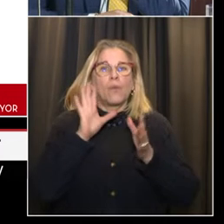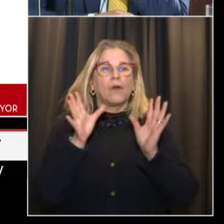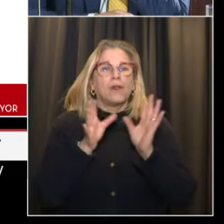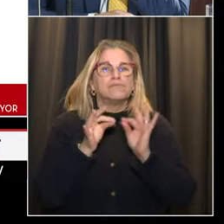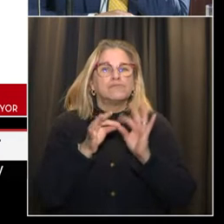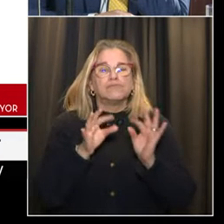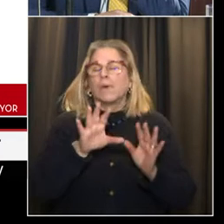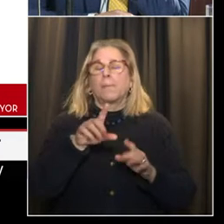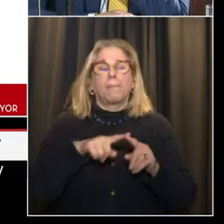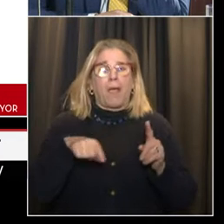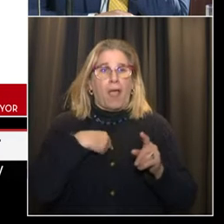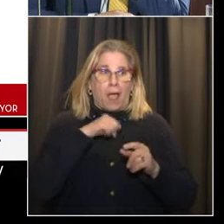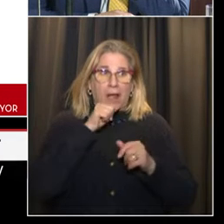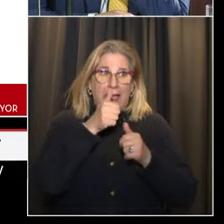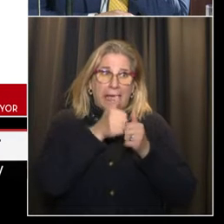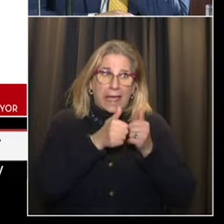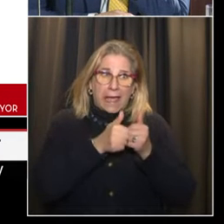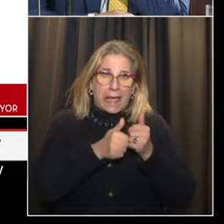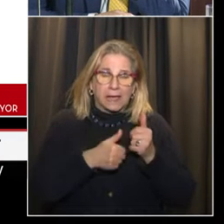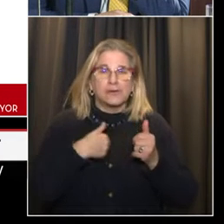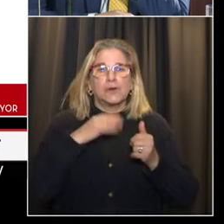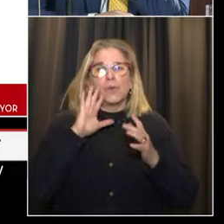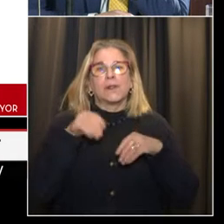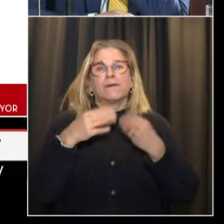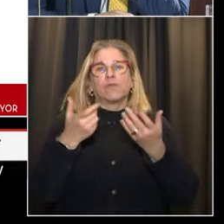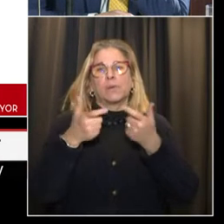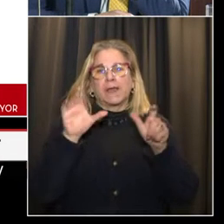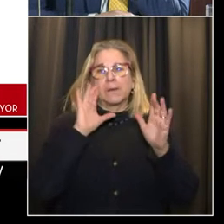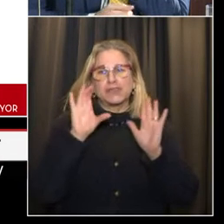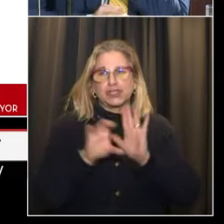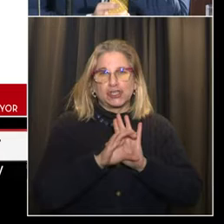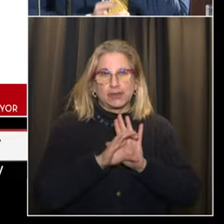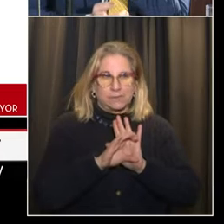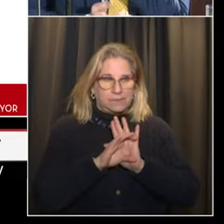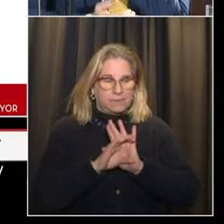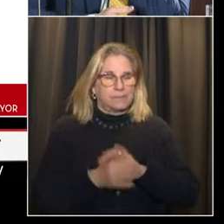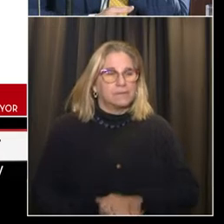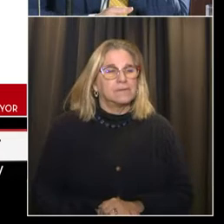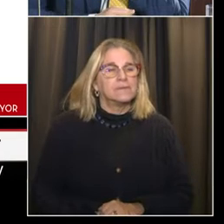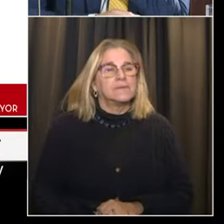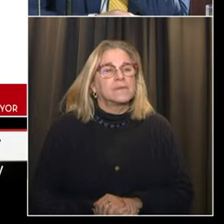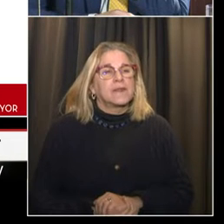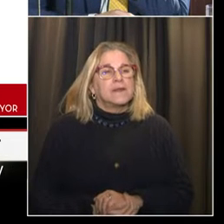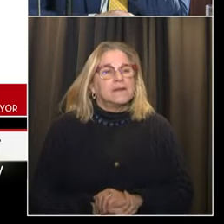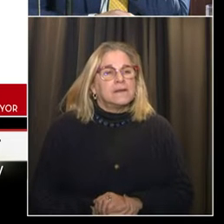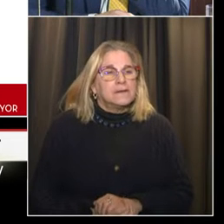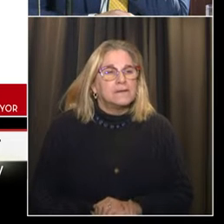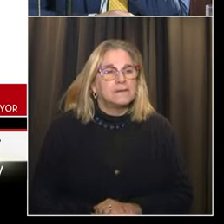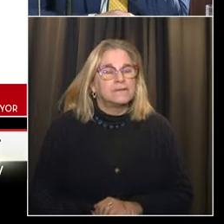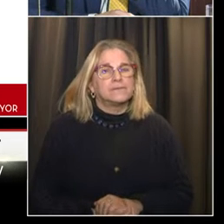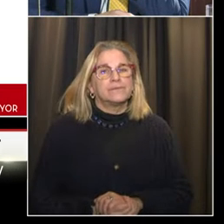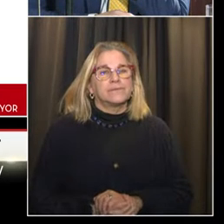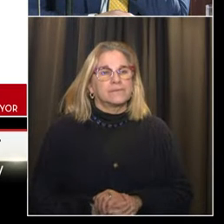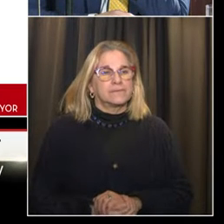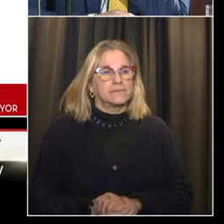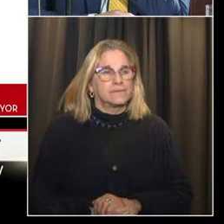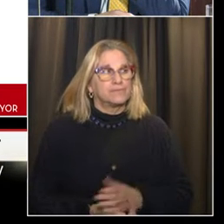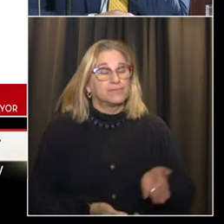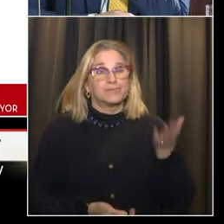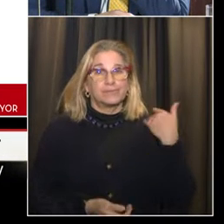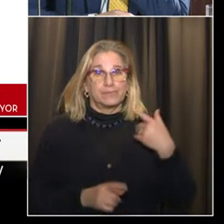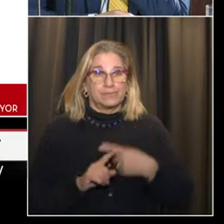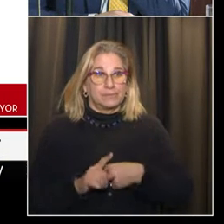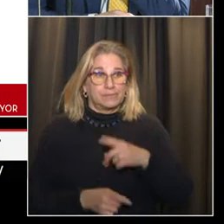came towards the middle to late December. Now, for those of you who have been in public safety, at the end of every December, there's